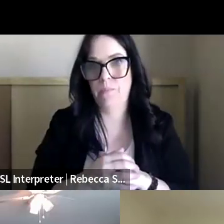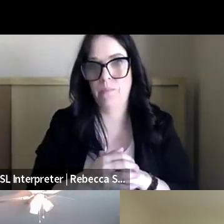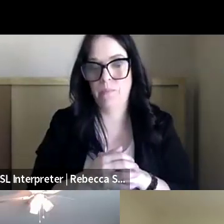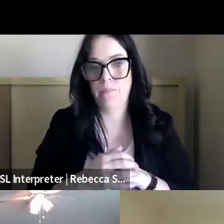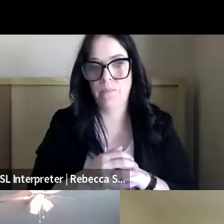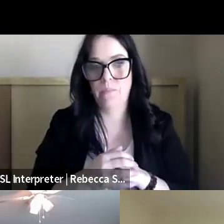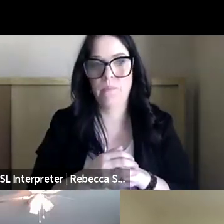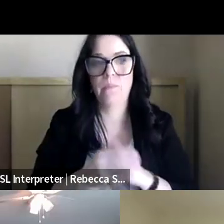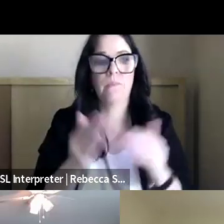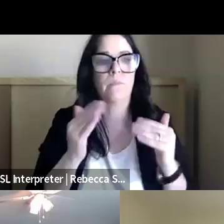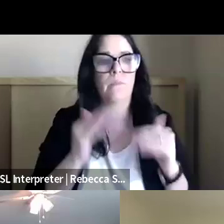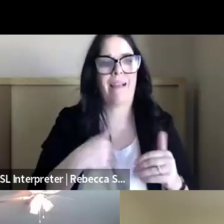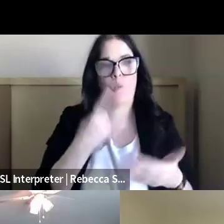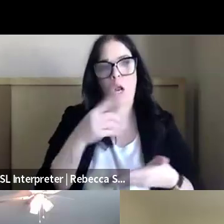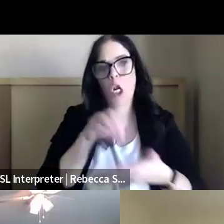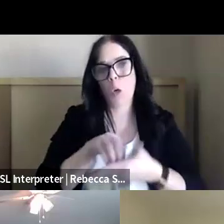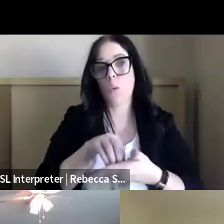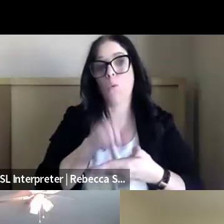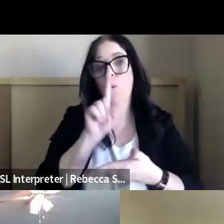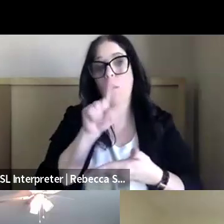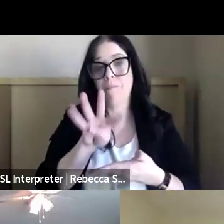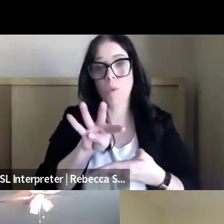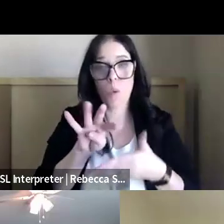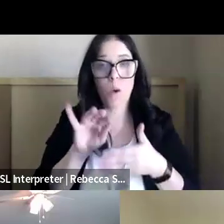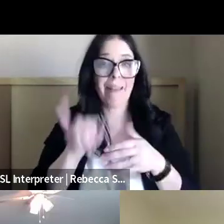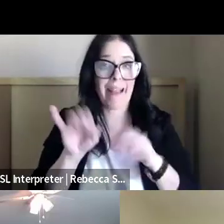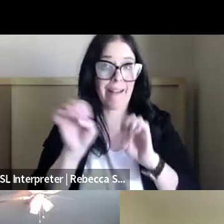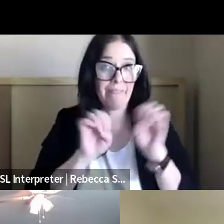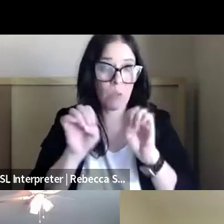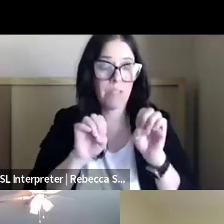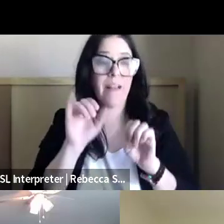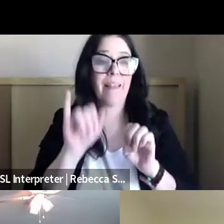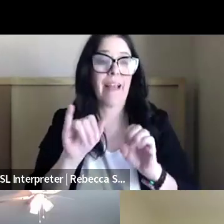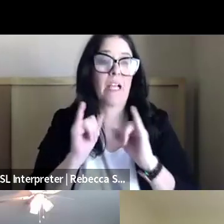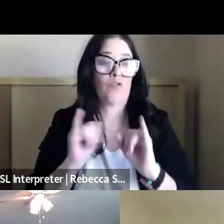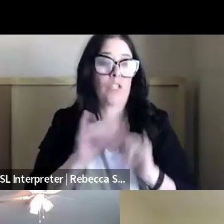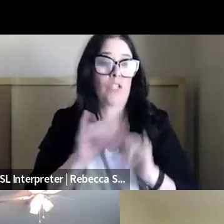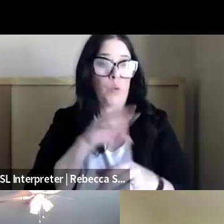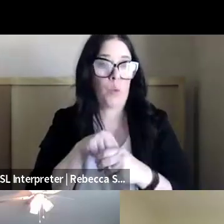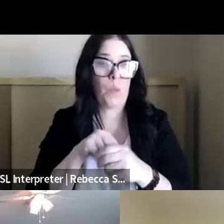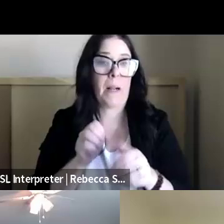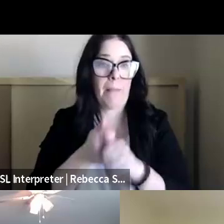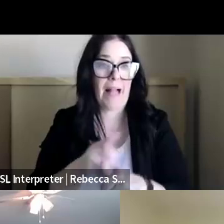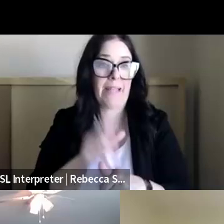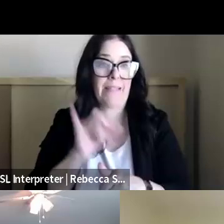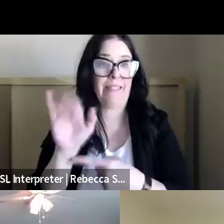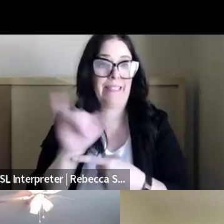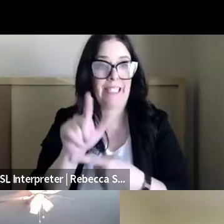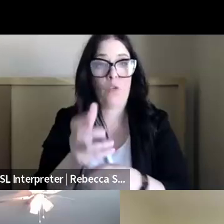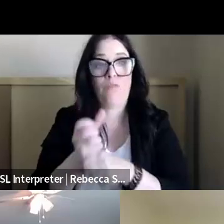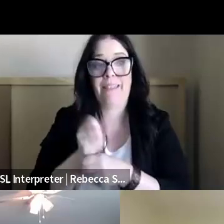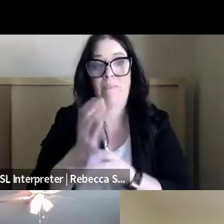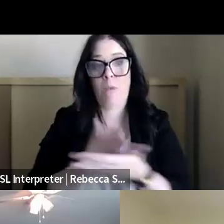And there is a note, section 1.4, the evaluation. The instructions include compliance of SILs receiving Part